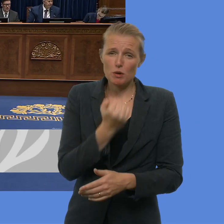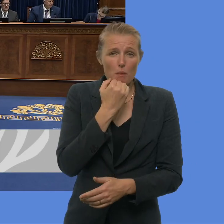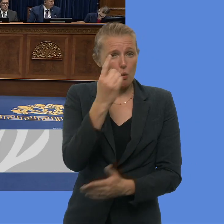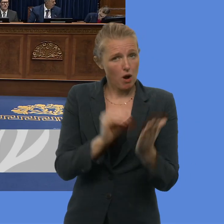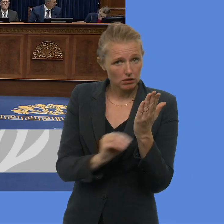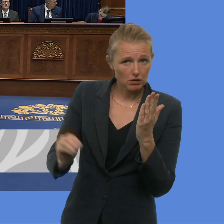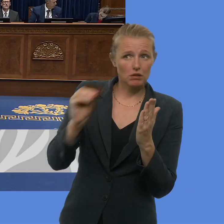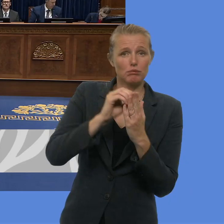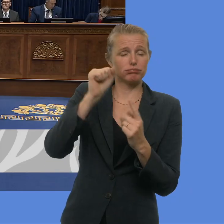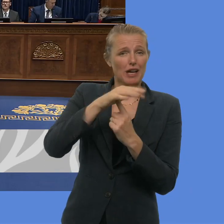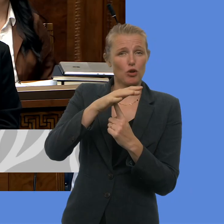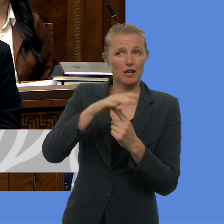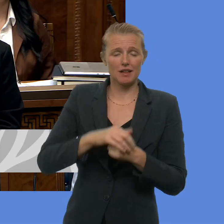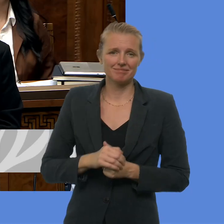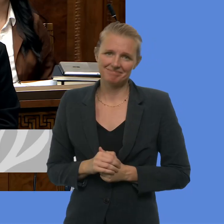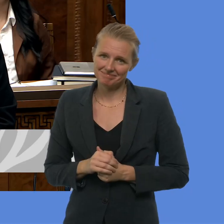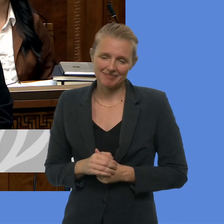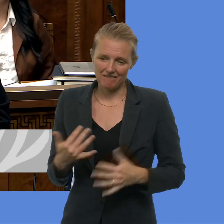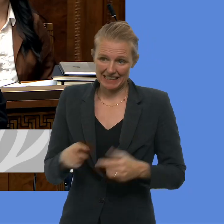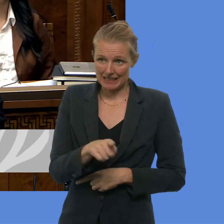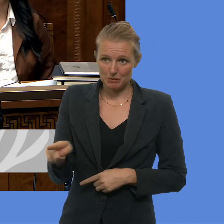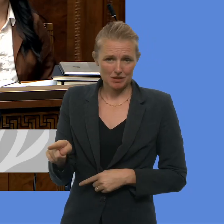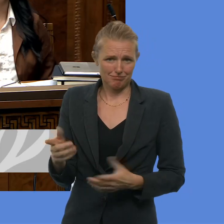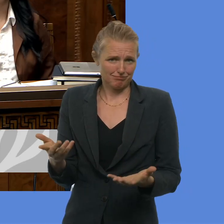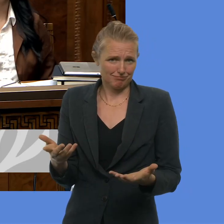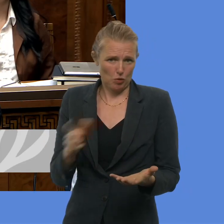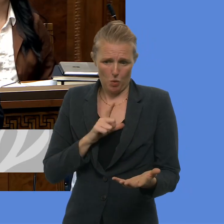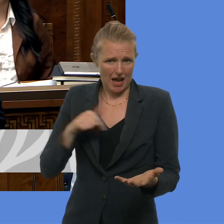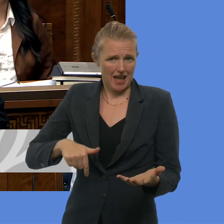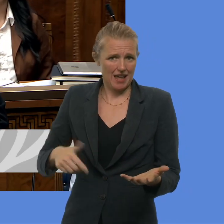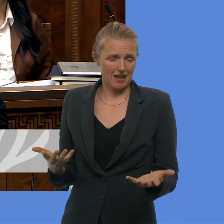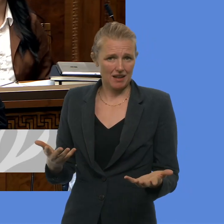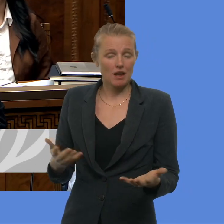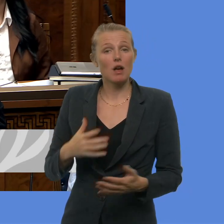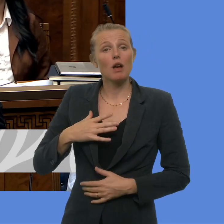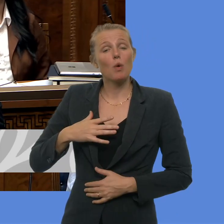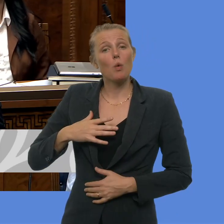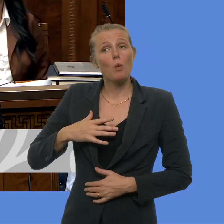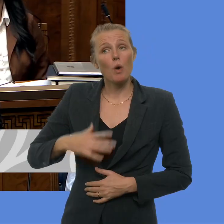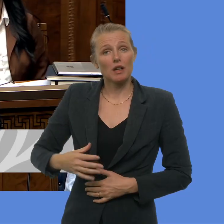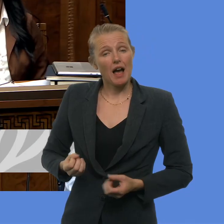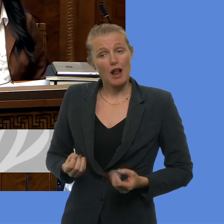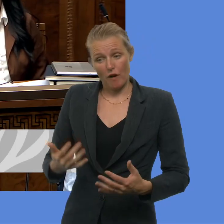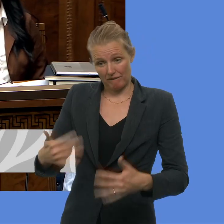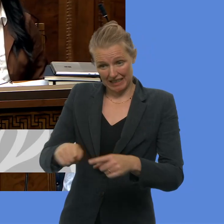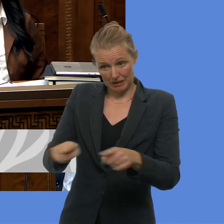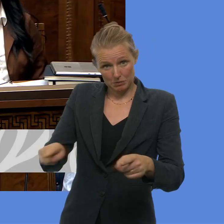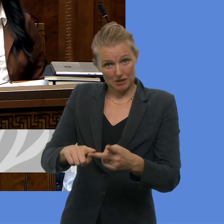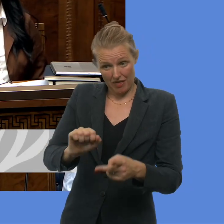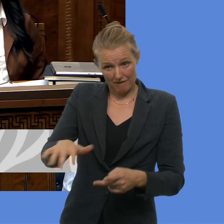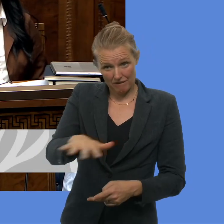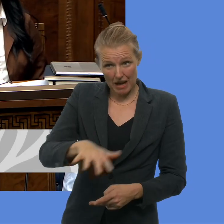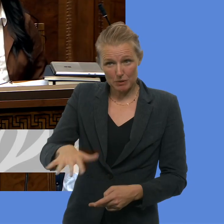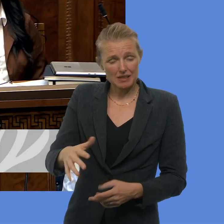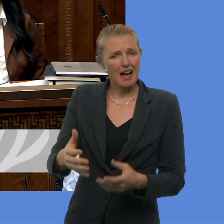Yeah, because they're what it's all about. If we are going to successfully allow victims and families to